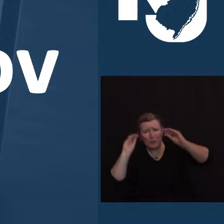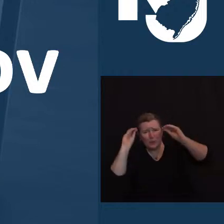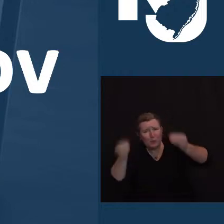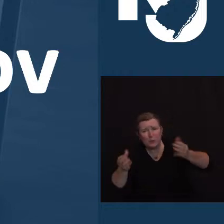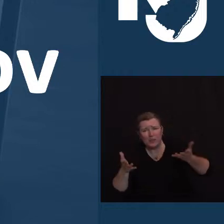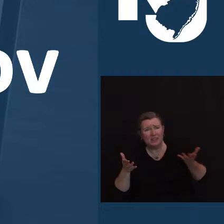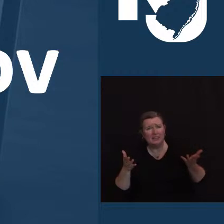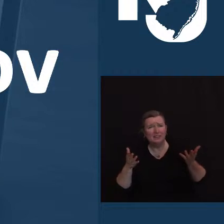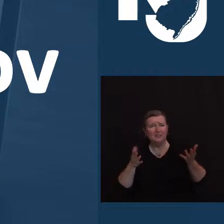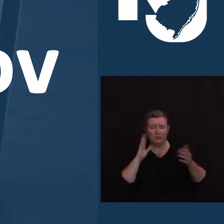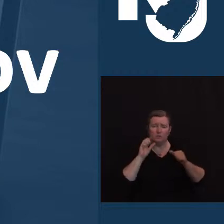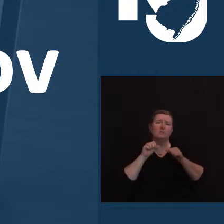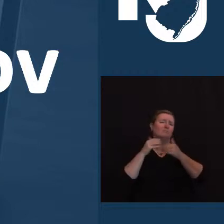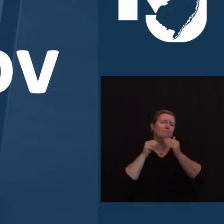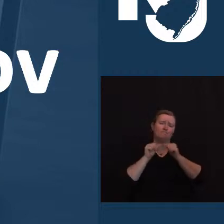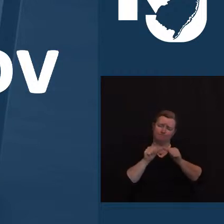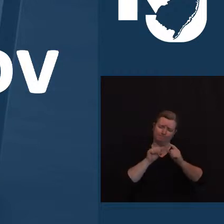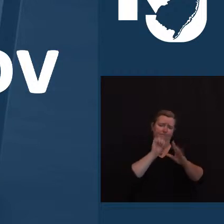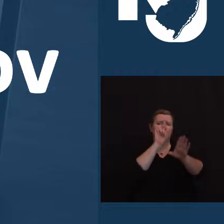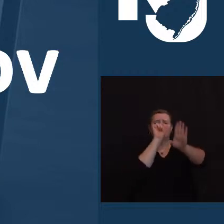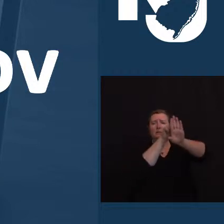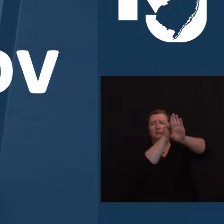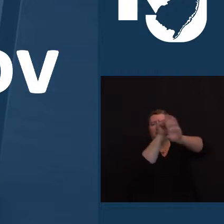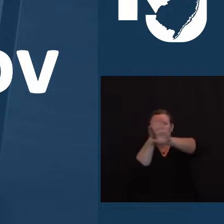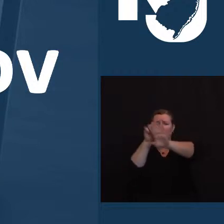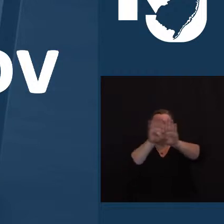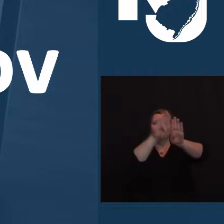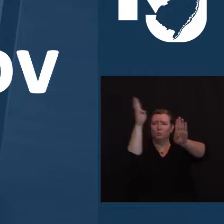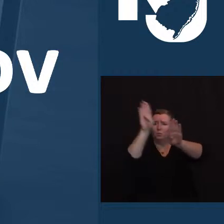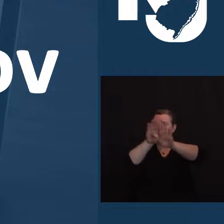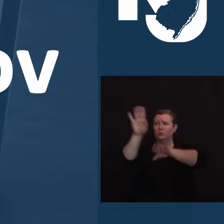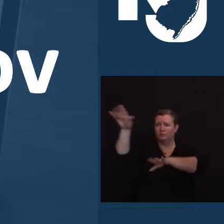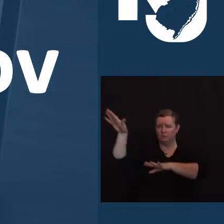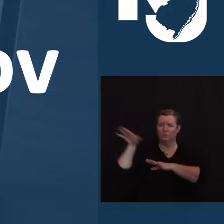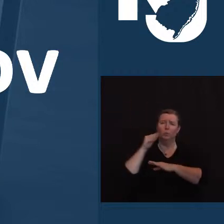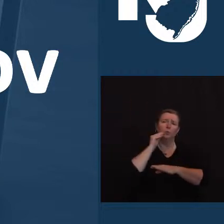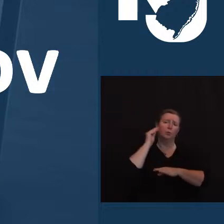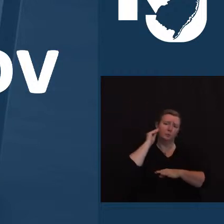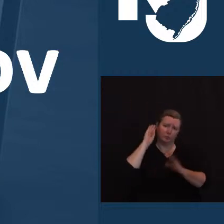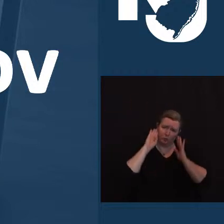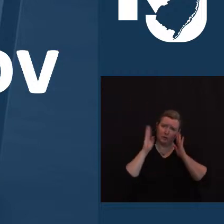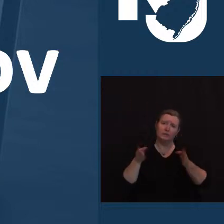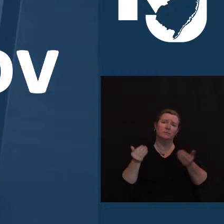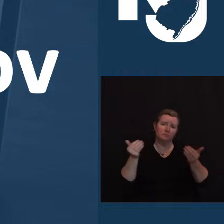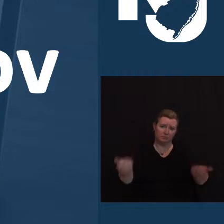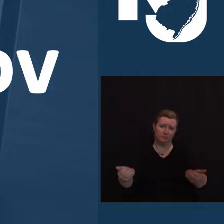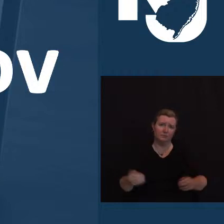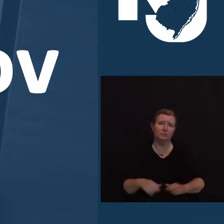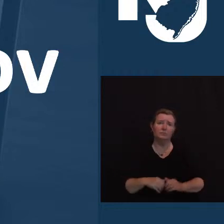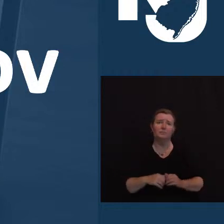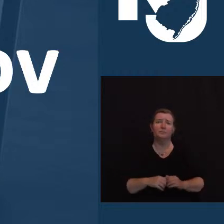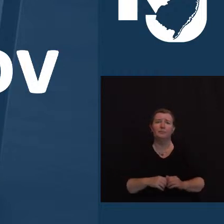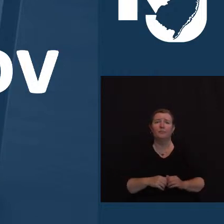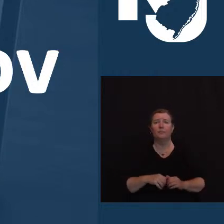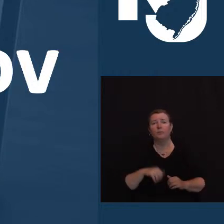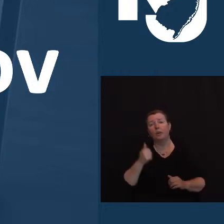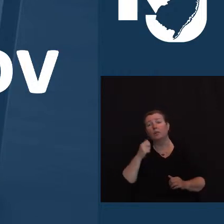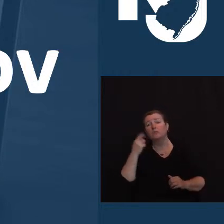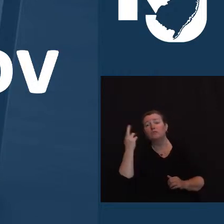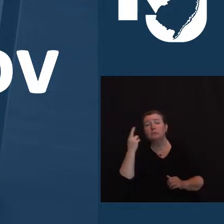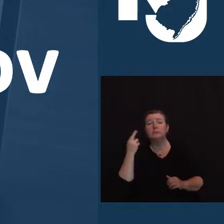at least another couple of weeks. And by the way, among other reasons to get the shot, the vaccines continue to